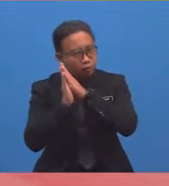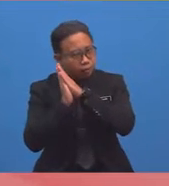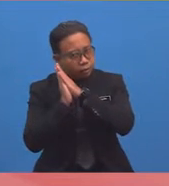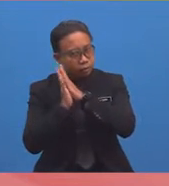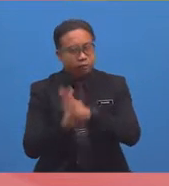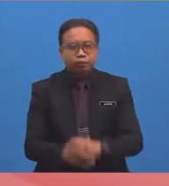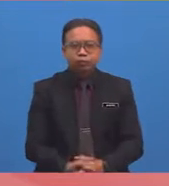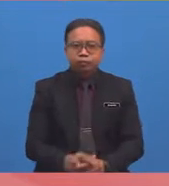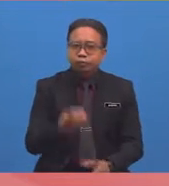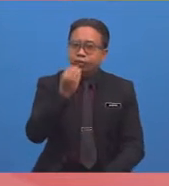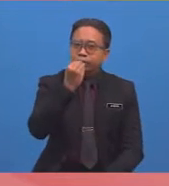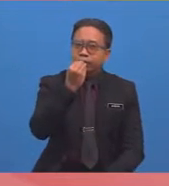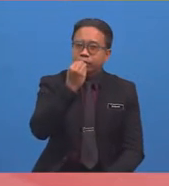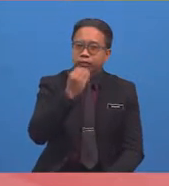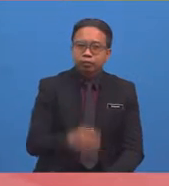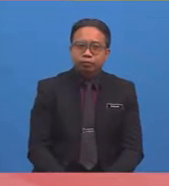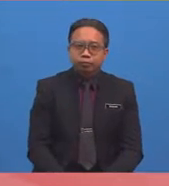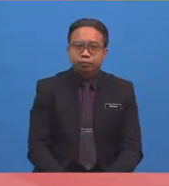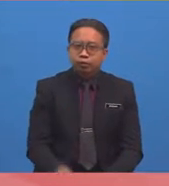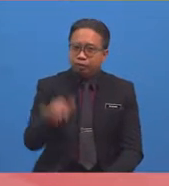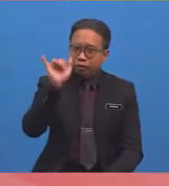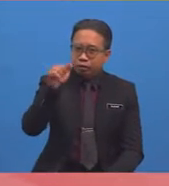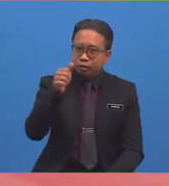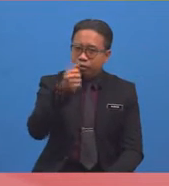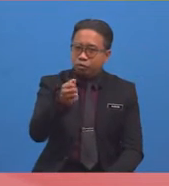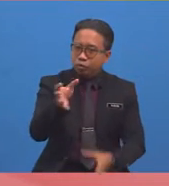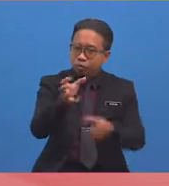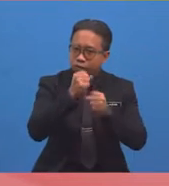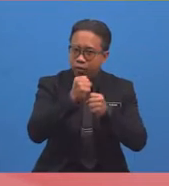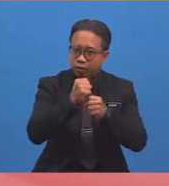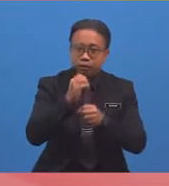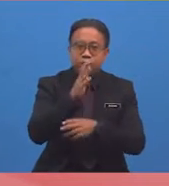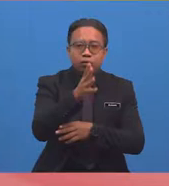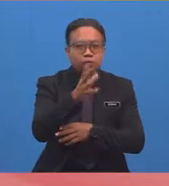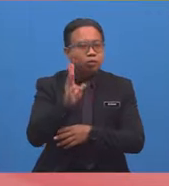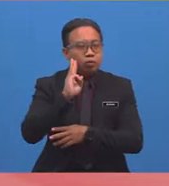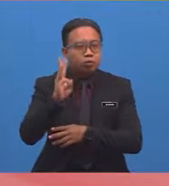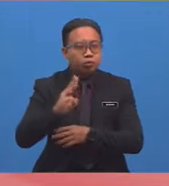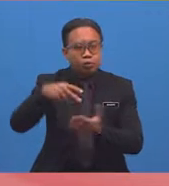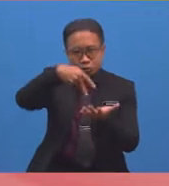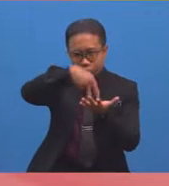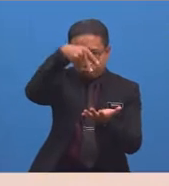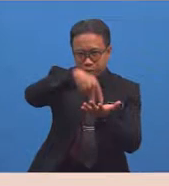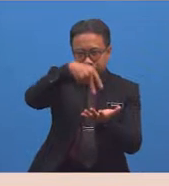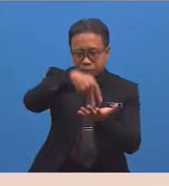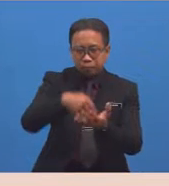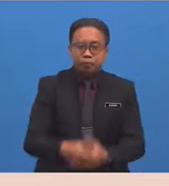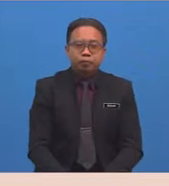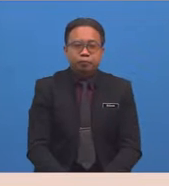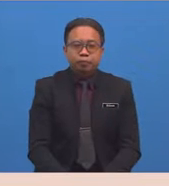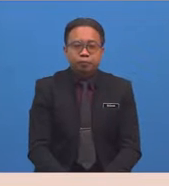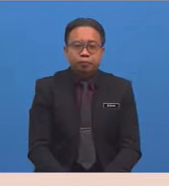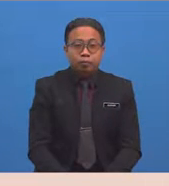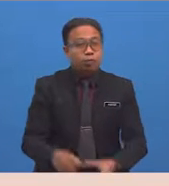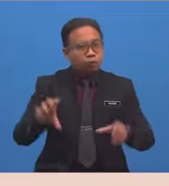sleeping? Was she eating? Yes, you got that right. The Gram Whiz actually hopped. So, let's